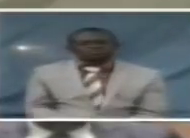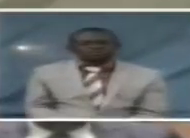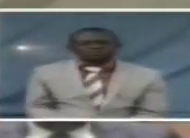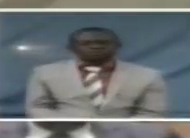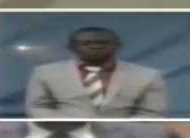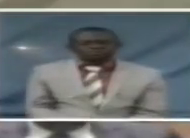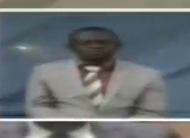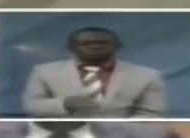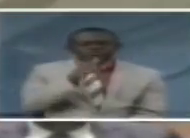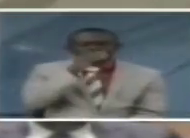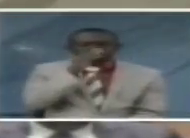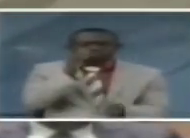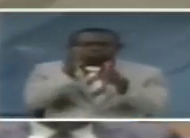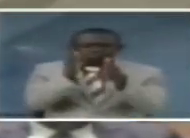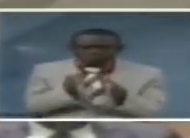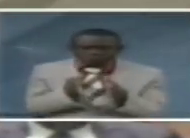people.